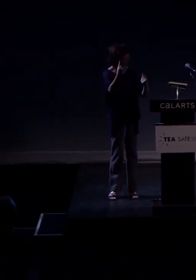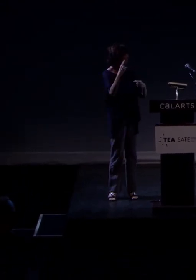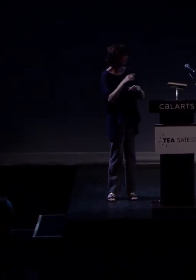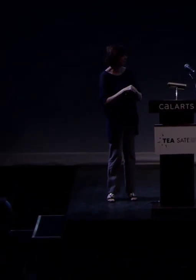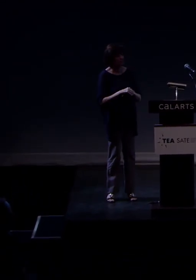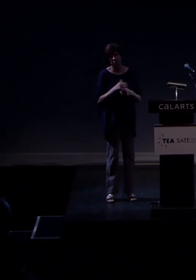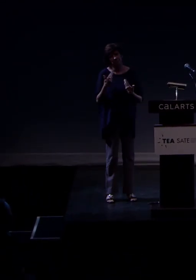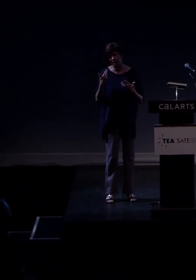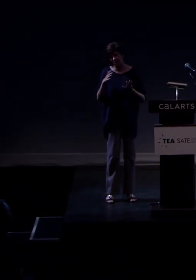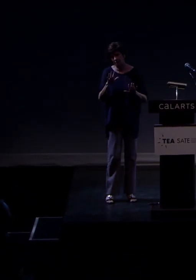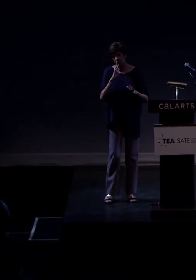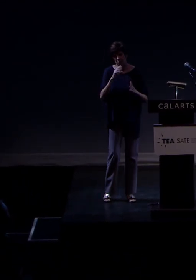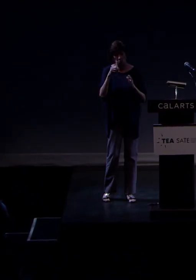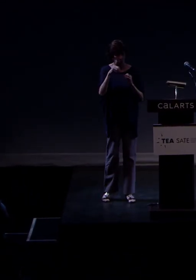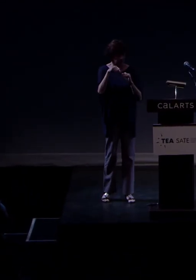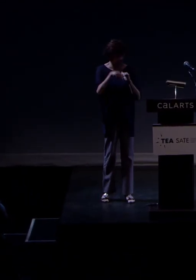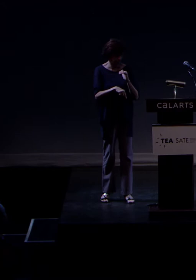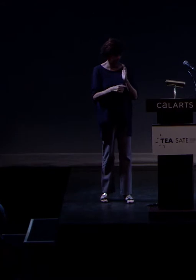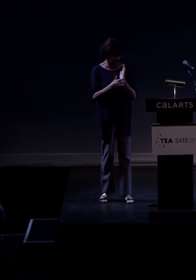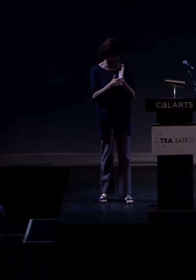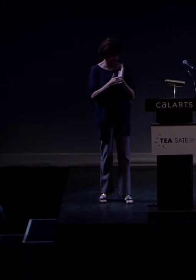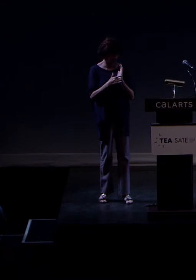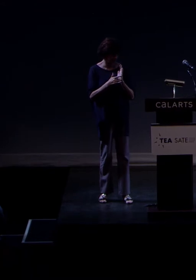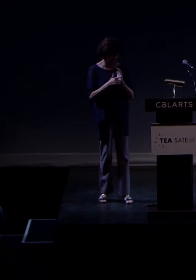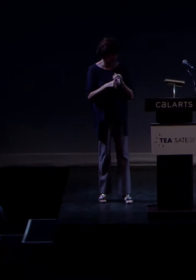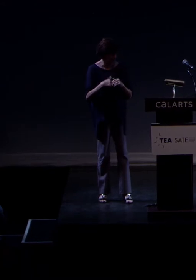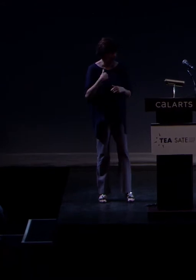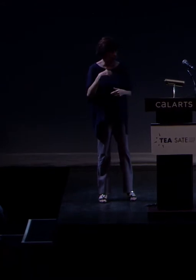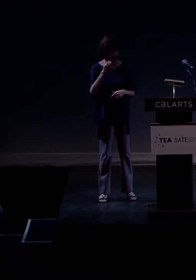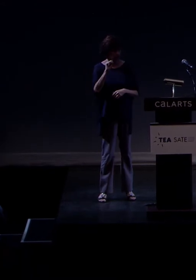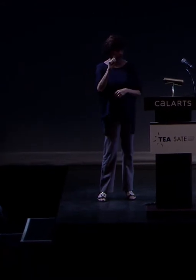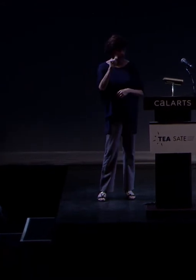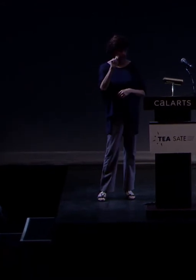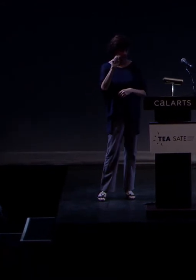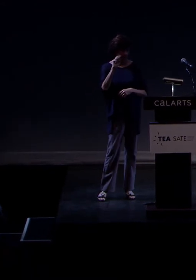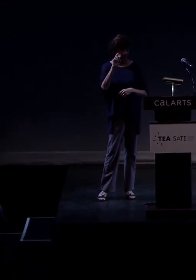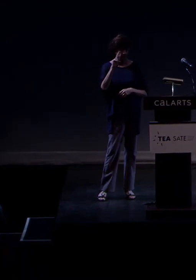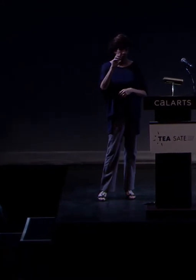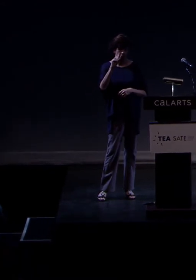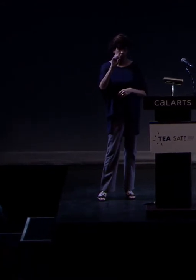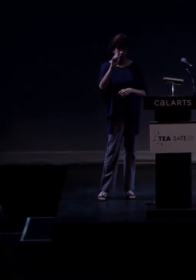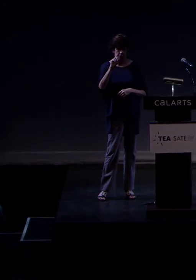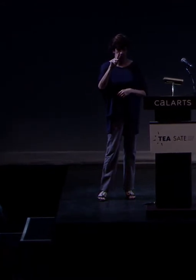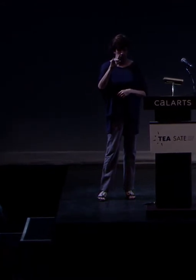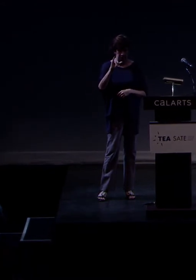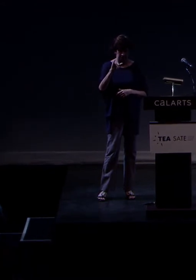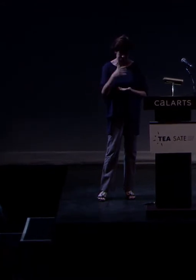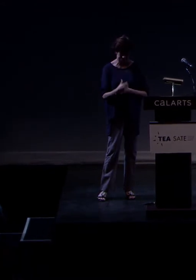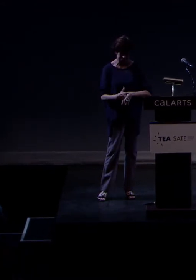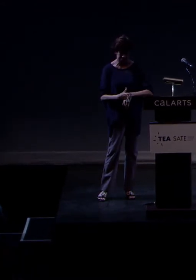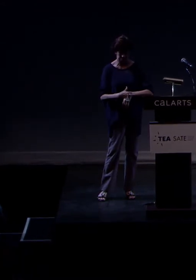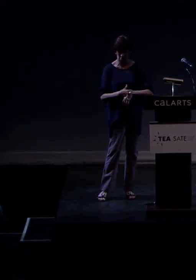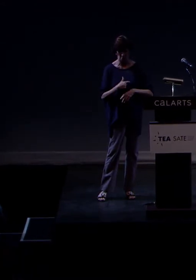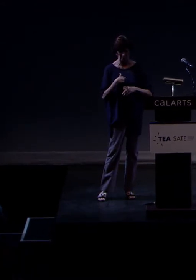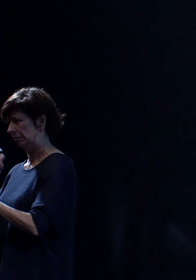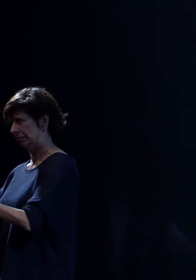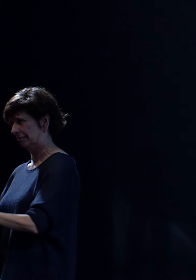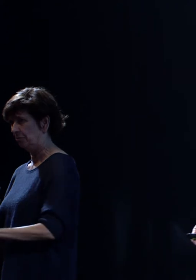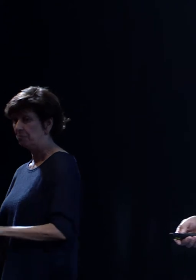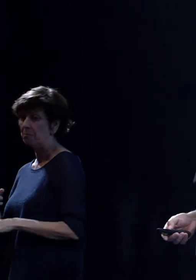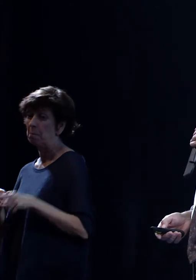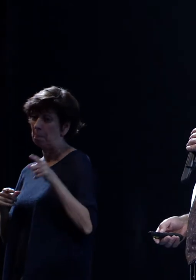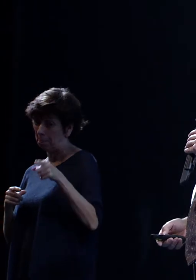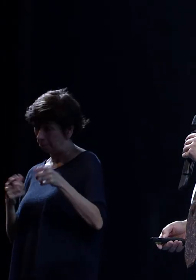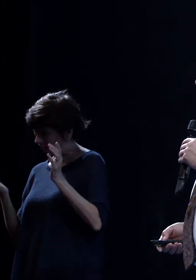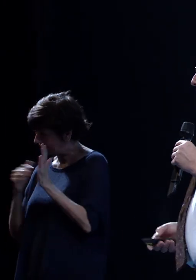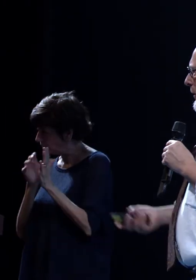I'm not going to get into these technical details. I want to get to stereoscopy because I'm running out of time and there are a couple of really important points I want to make. Then there was stereoscopy,